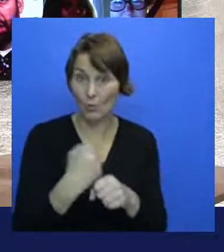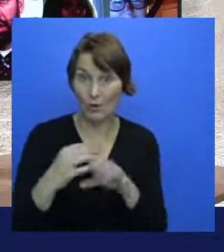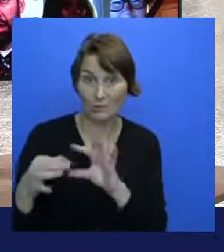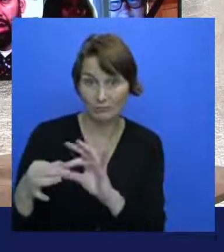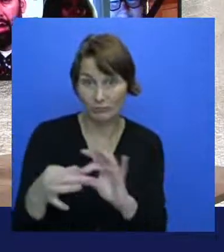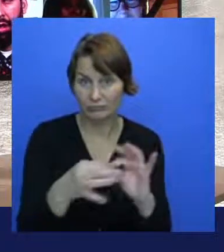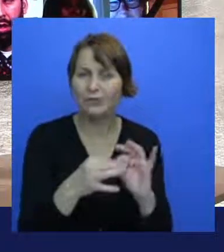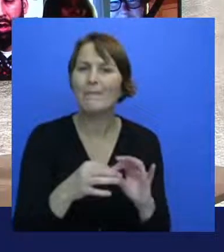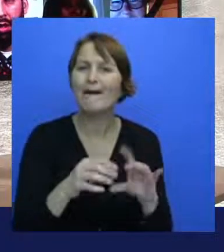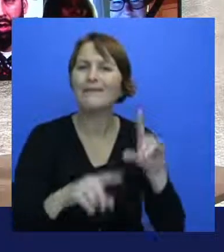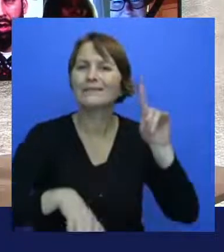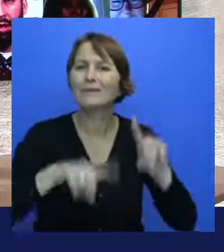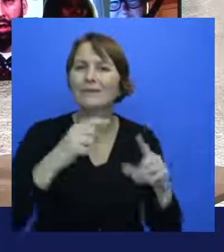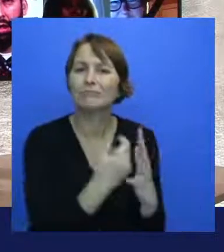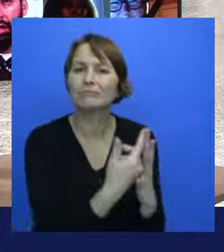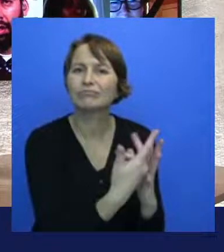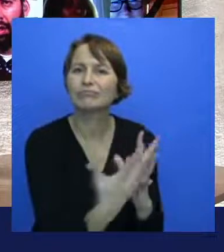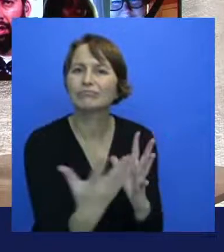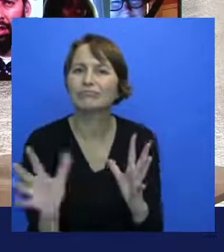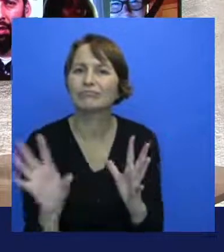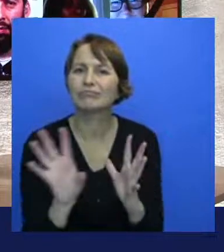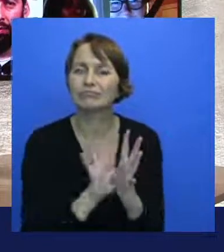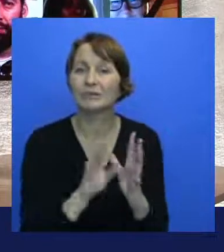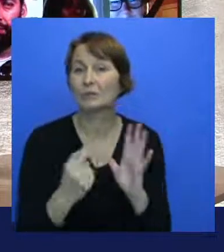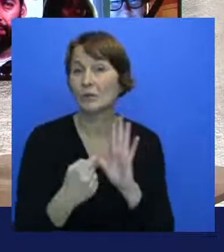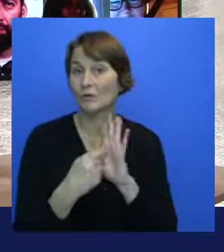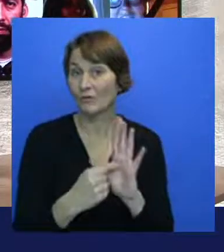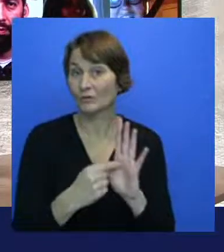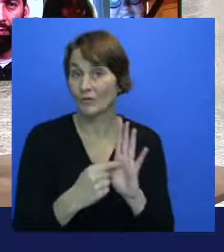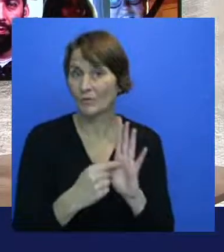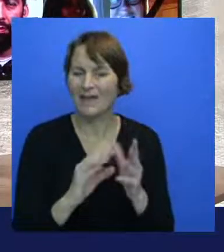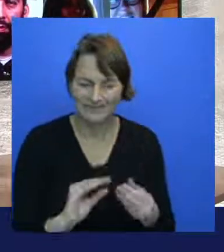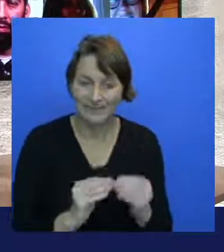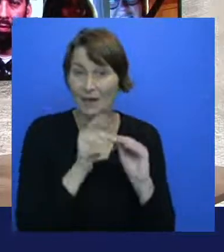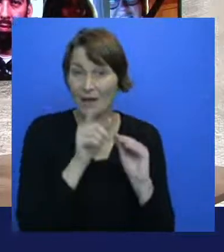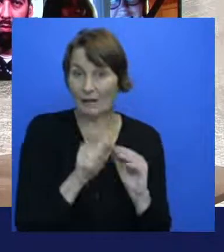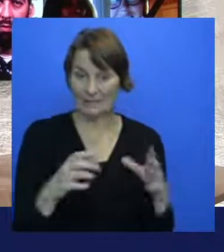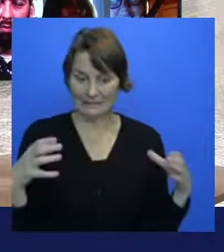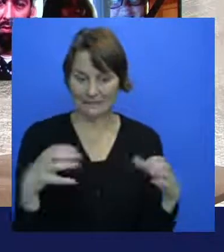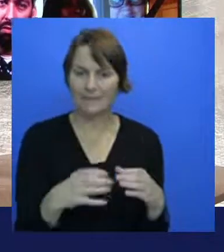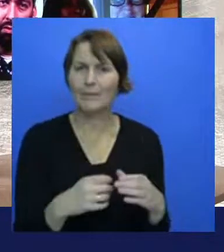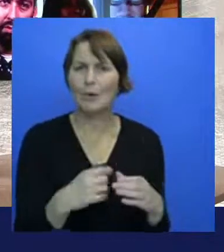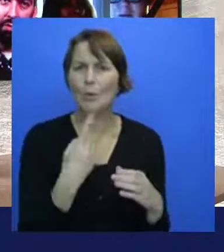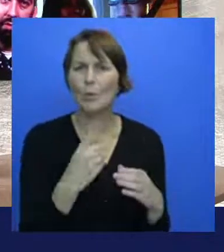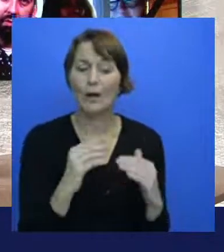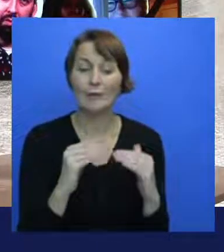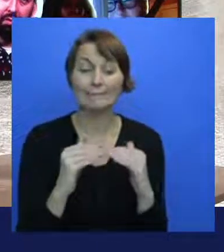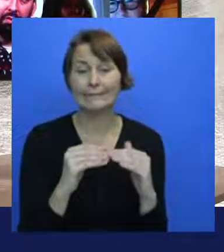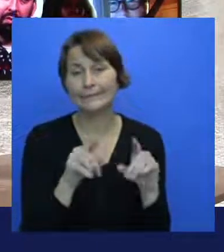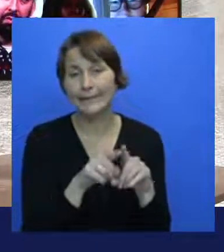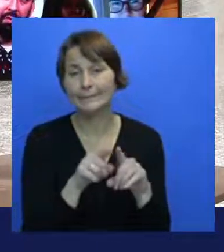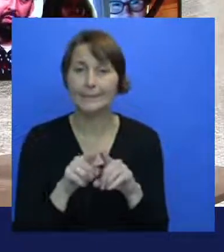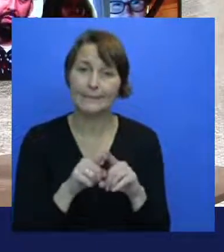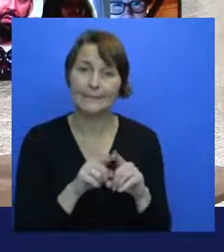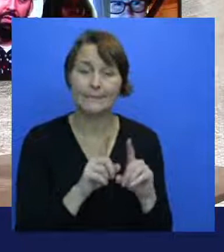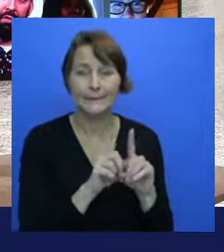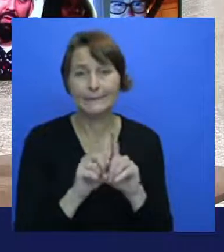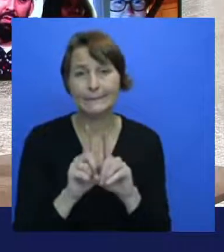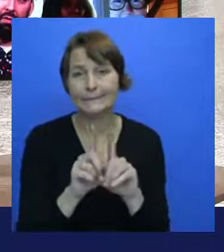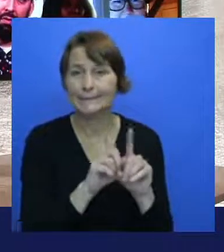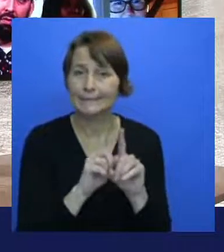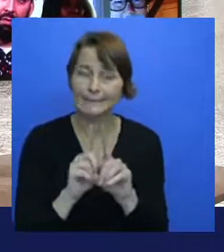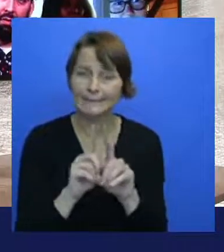developers team of only, let's say, one type of person, you have a probability that your model is